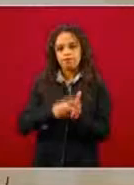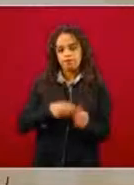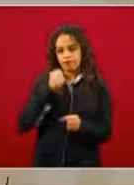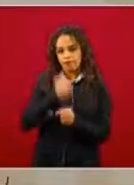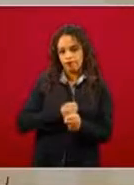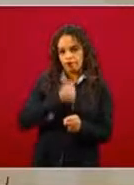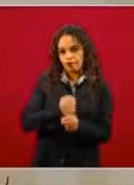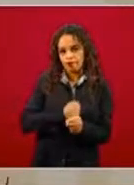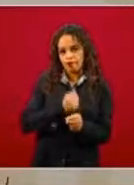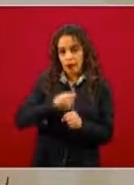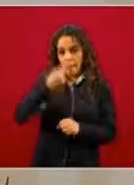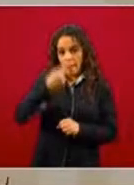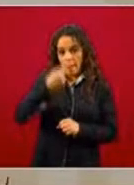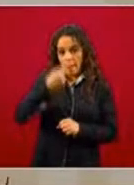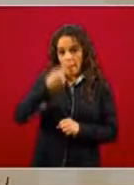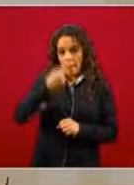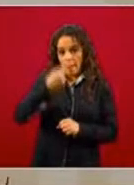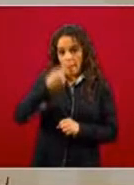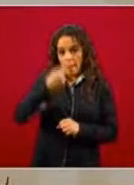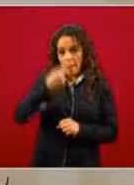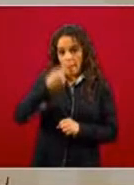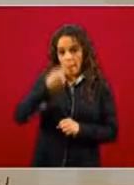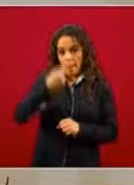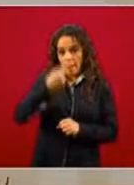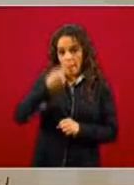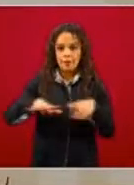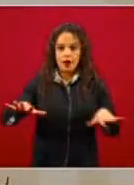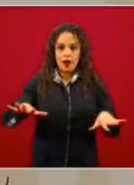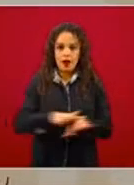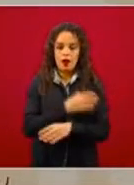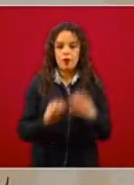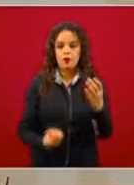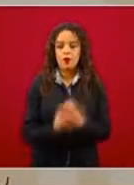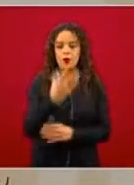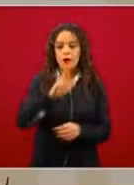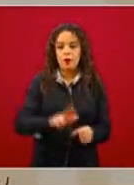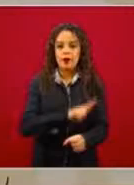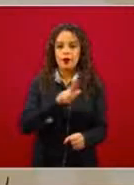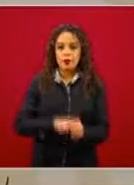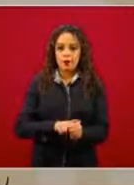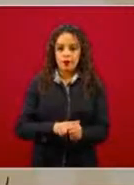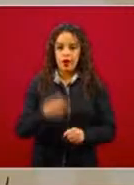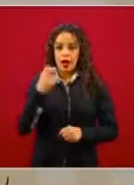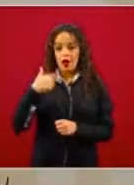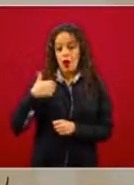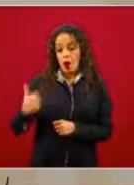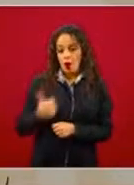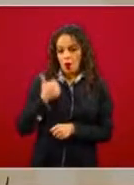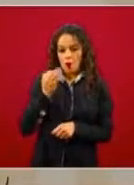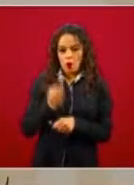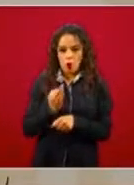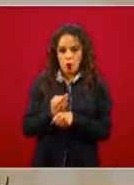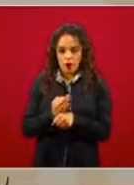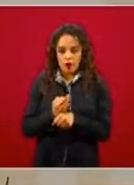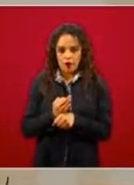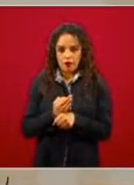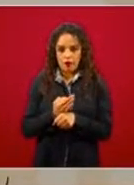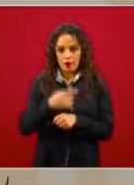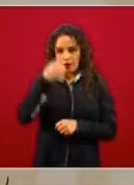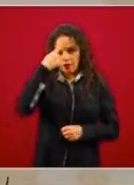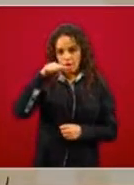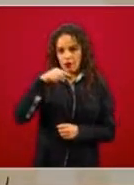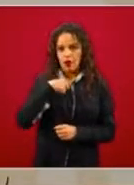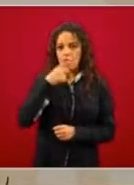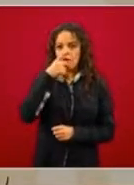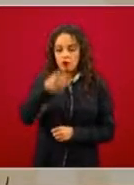still on a trial basis on how we're going to move on to the new normality mode. Here, I would like to